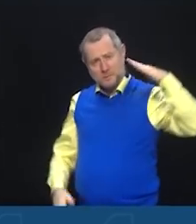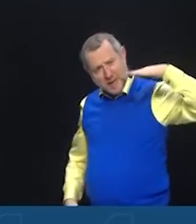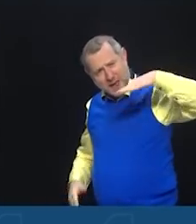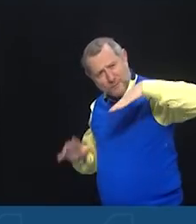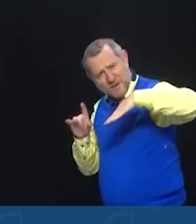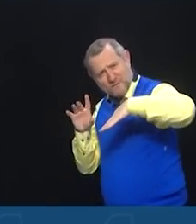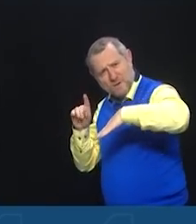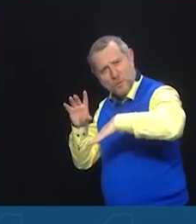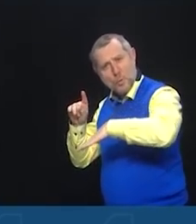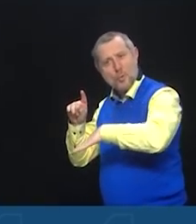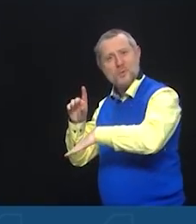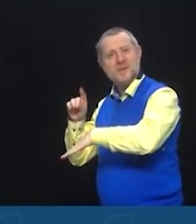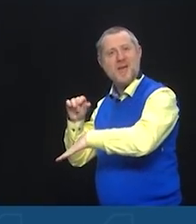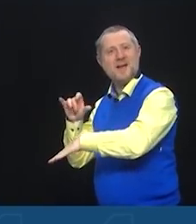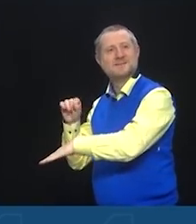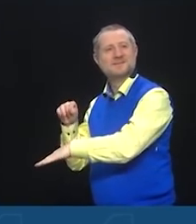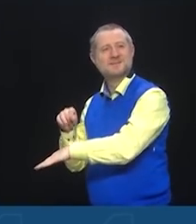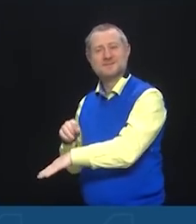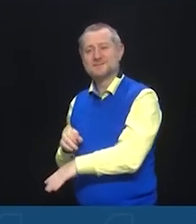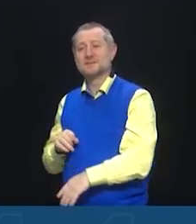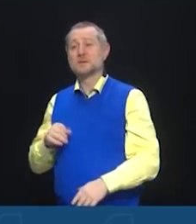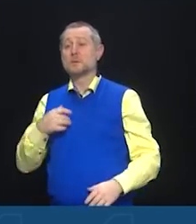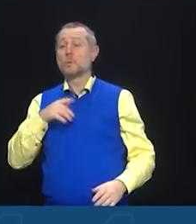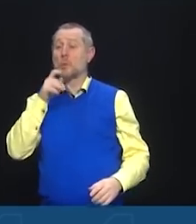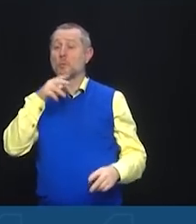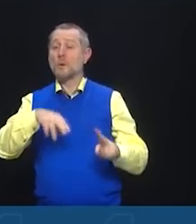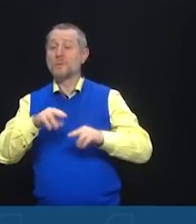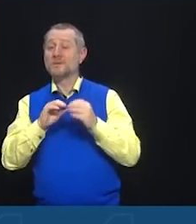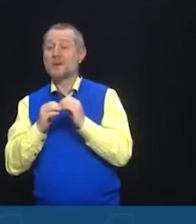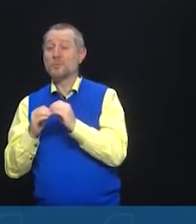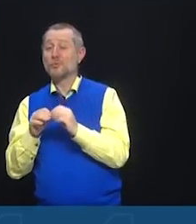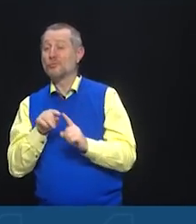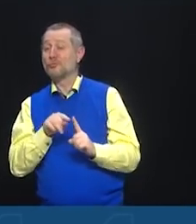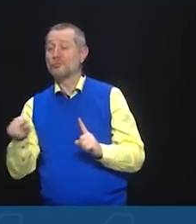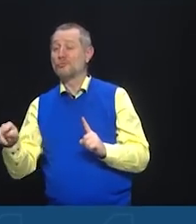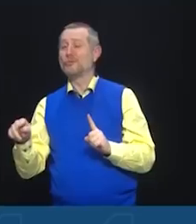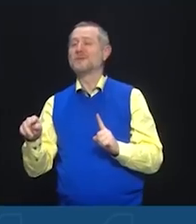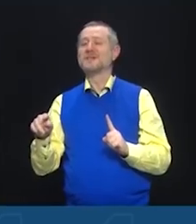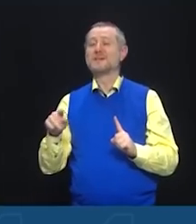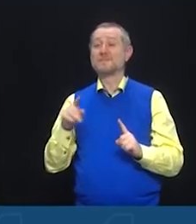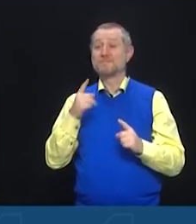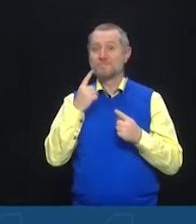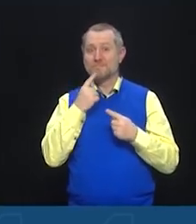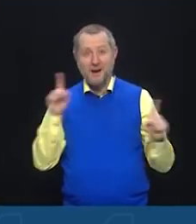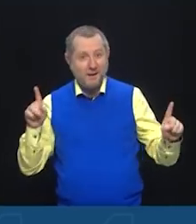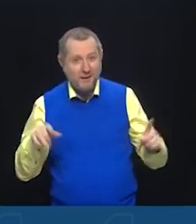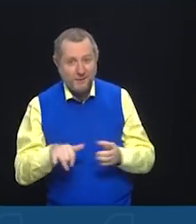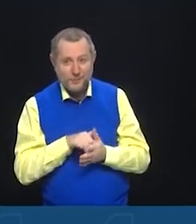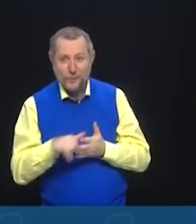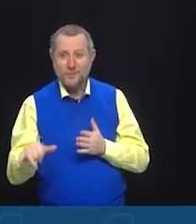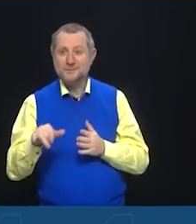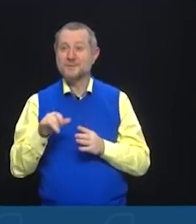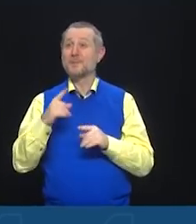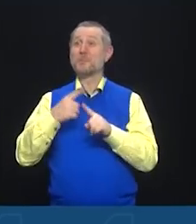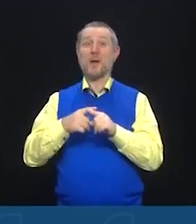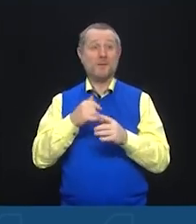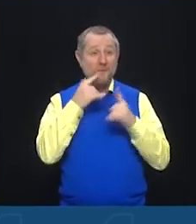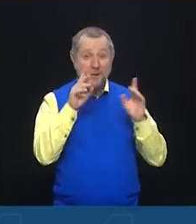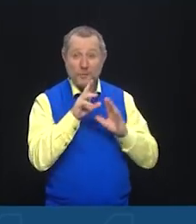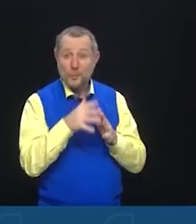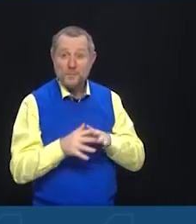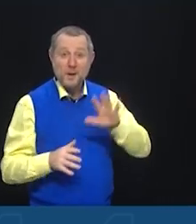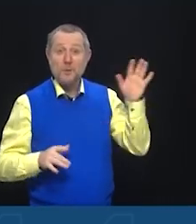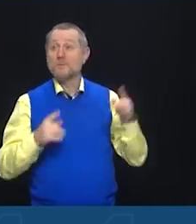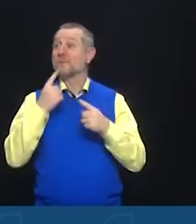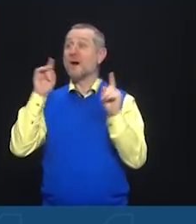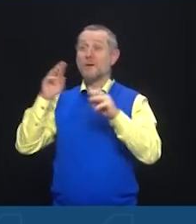again, watching trends outside this country, seeing if there's any opportunities for more variants to be developing. We've been watching this so